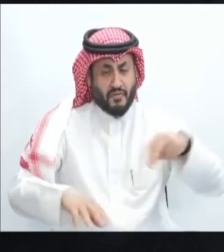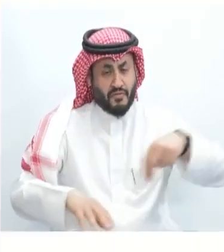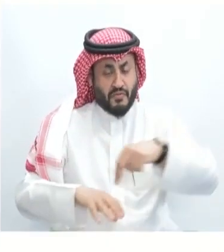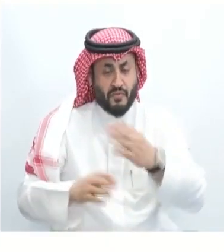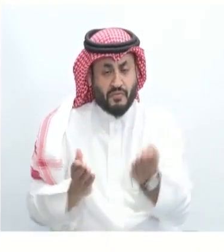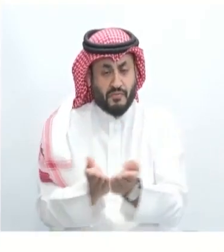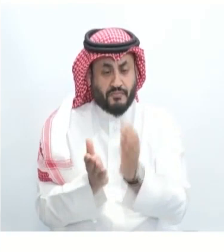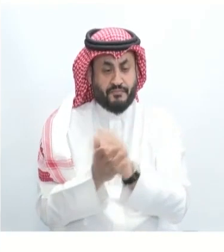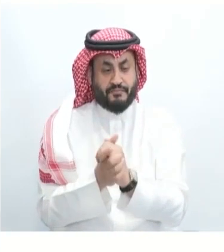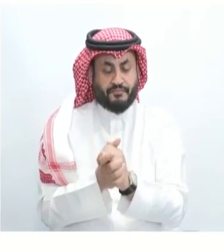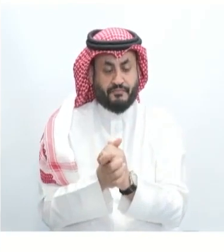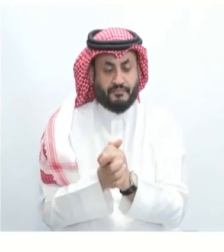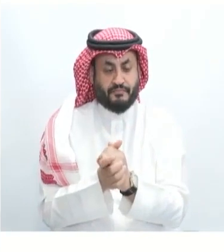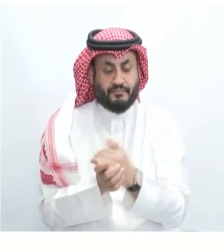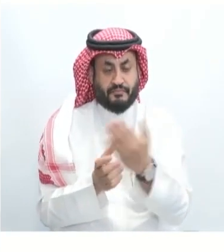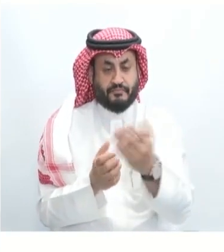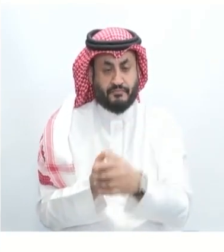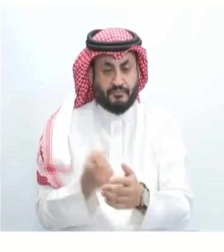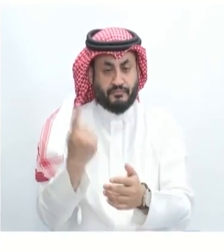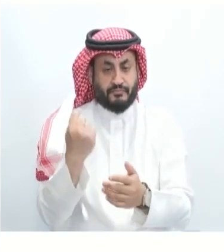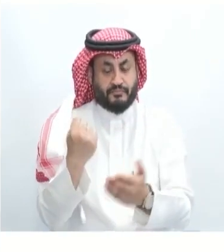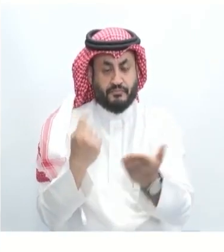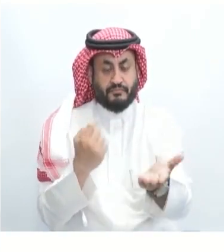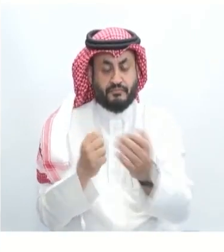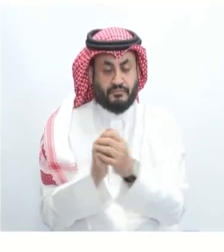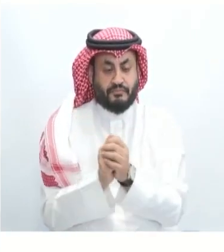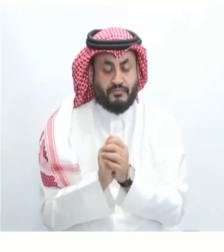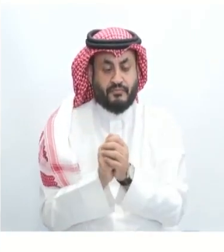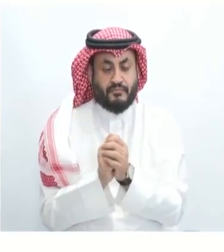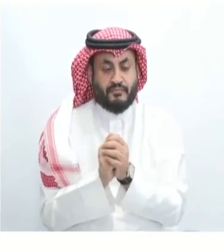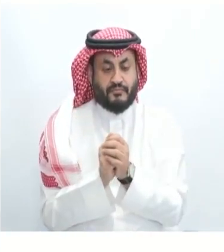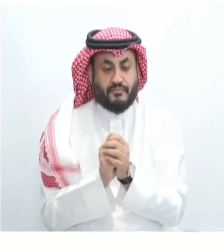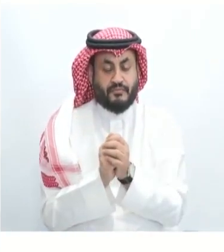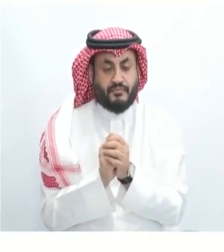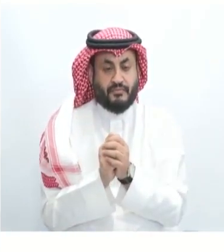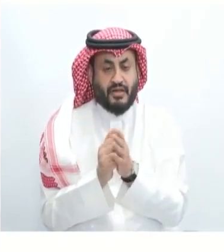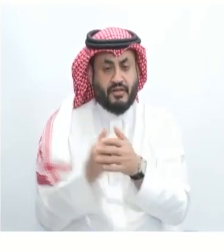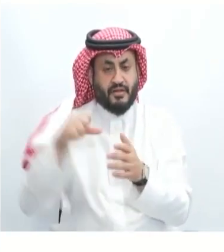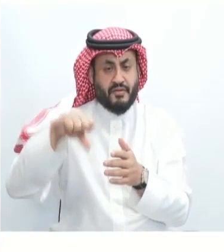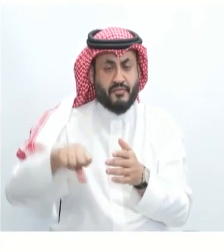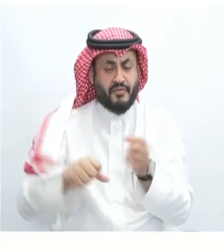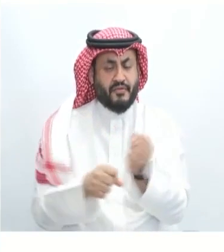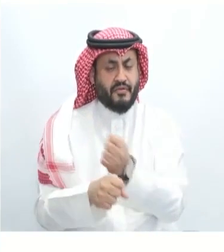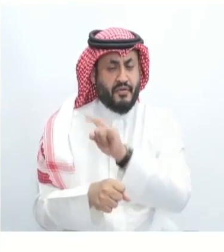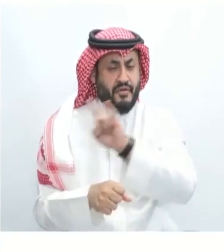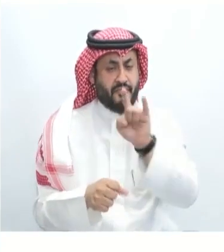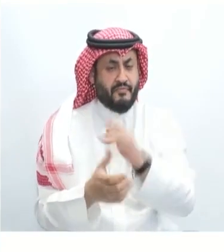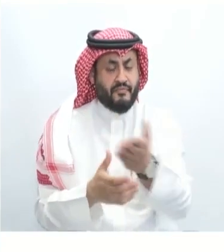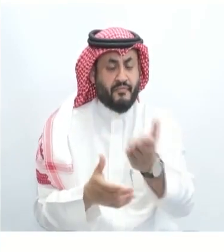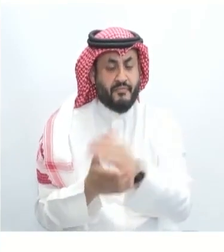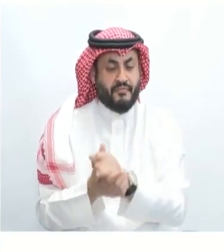school. And also, the next thing about the bad things that you shouldn't do, which